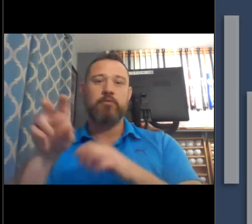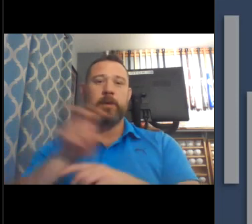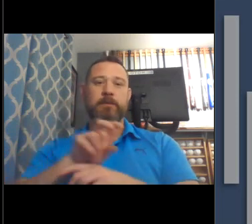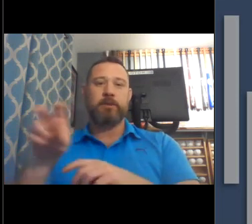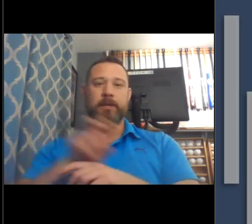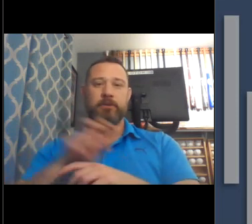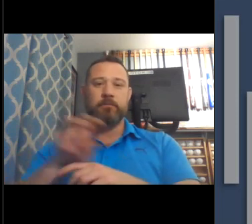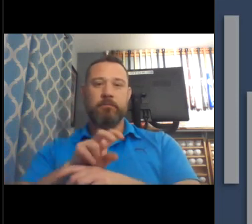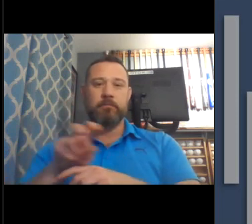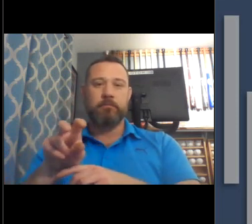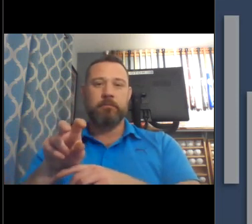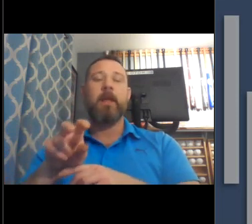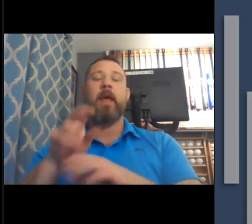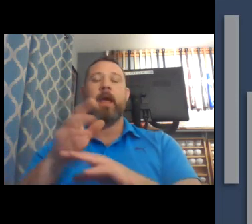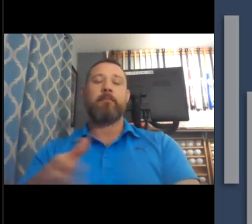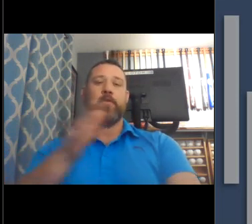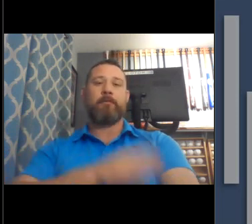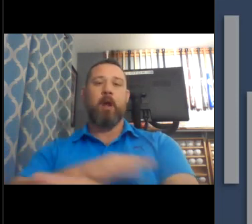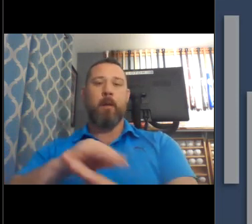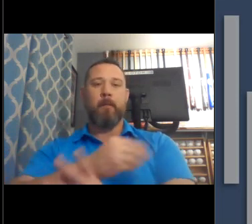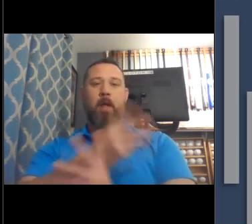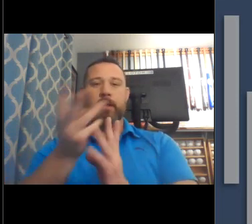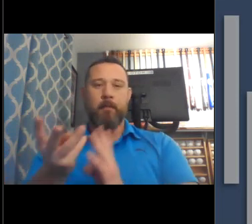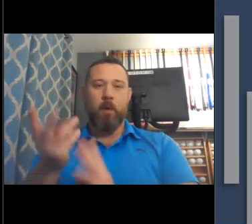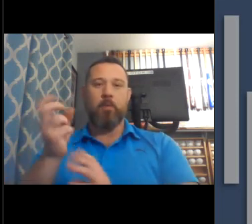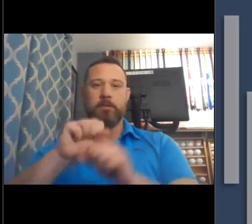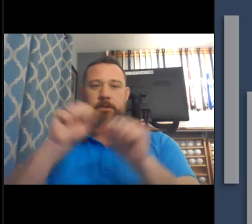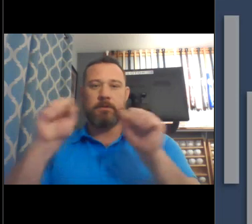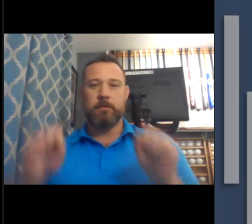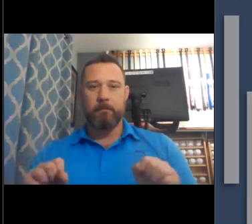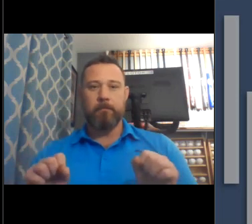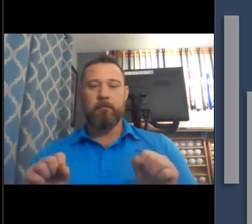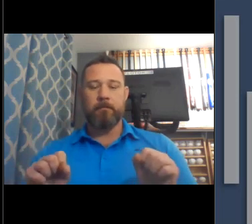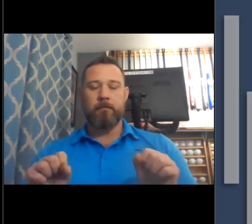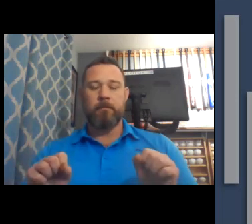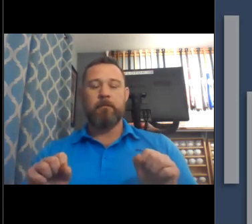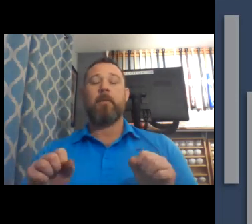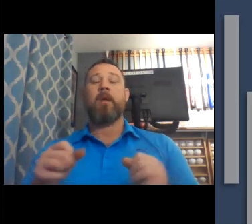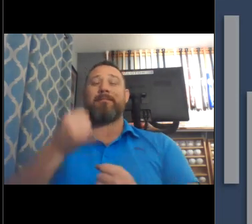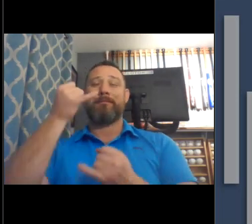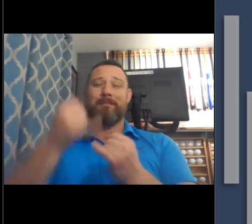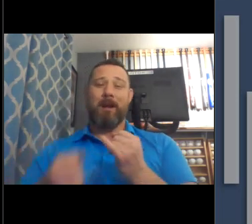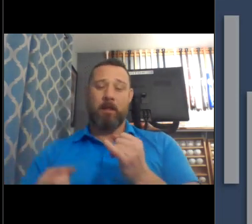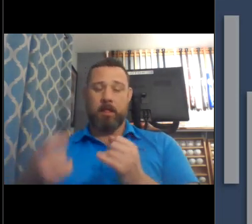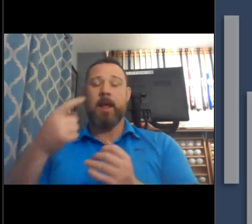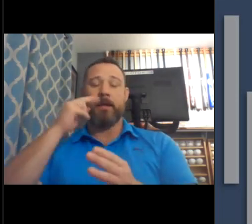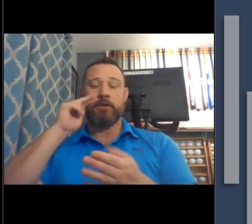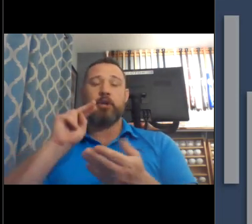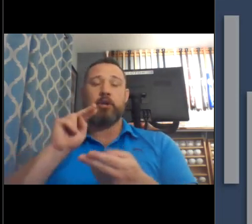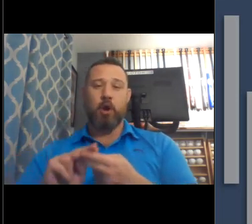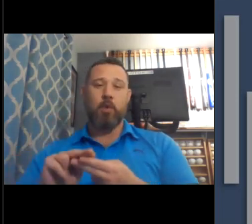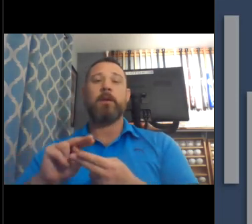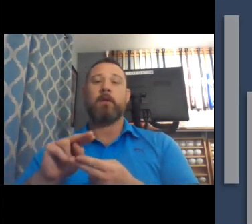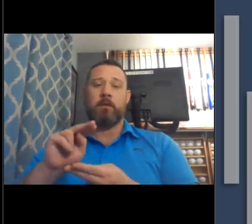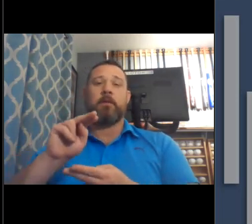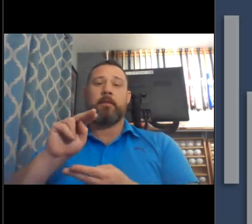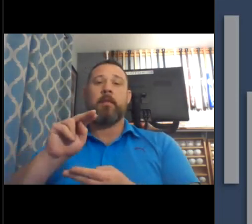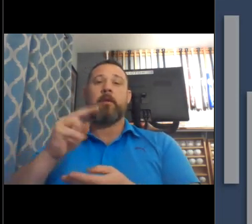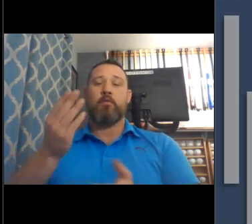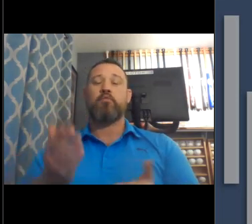and improving our multimodal transportation system. And finally, as has been noted, the recommendations also include a number